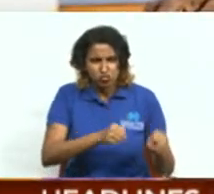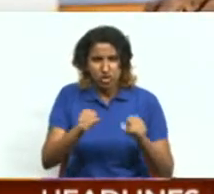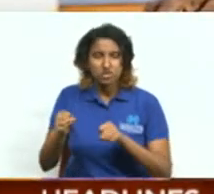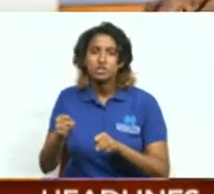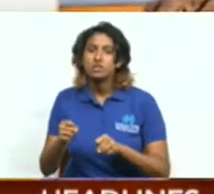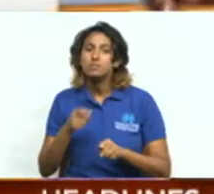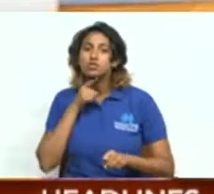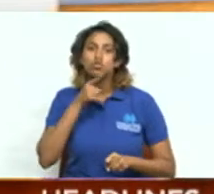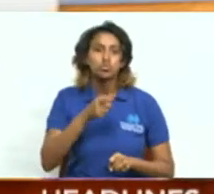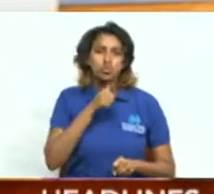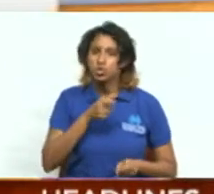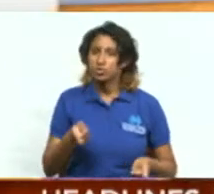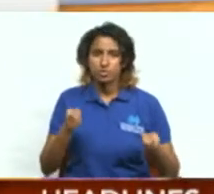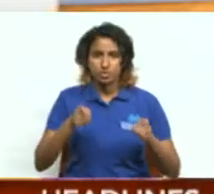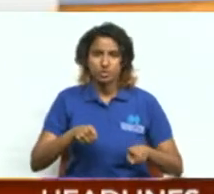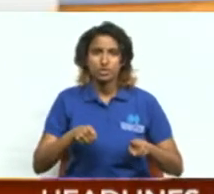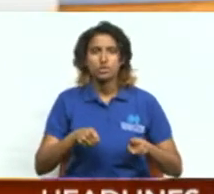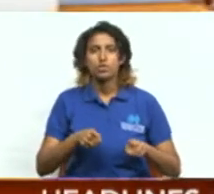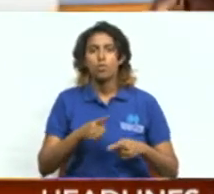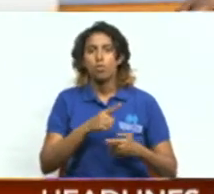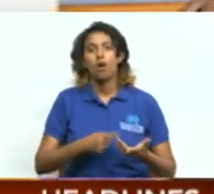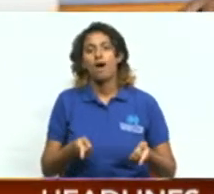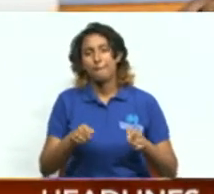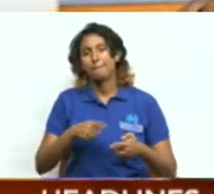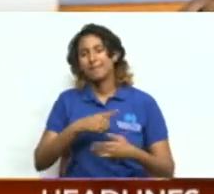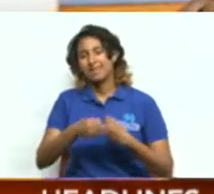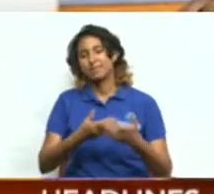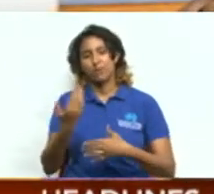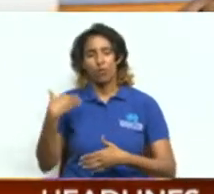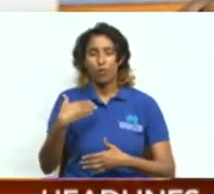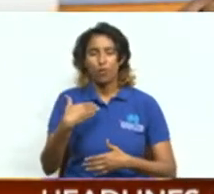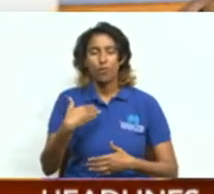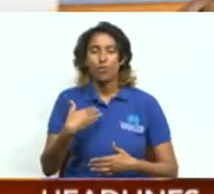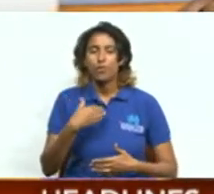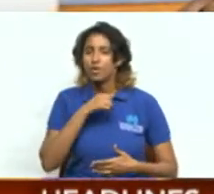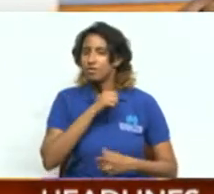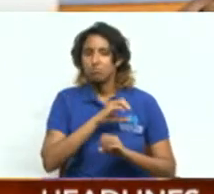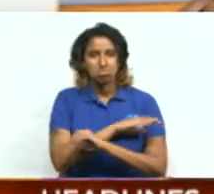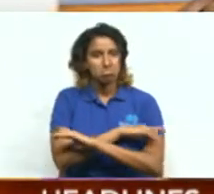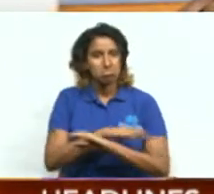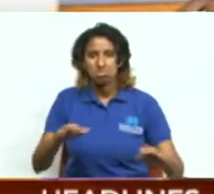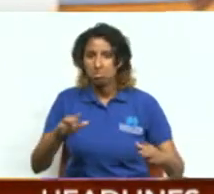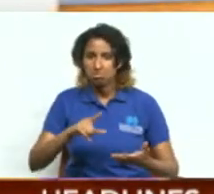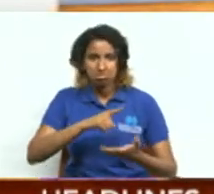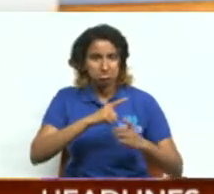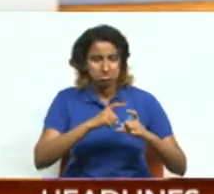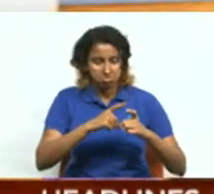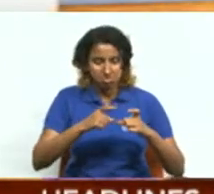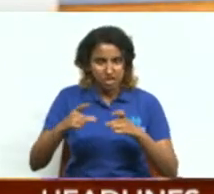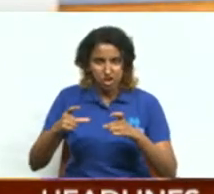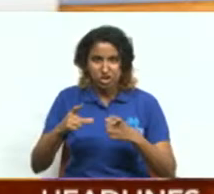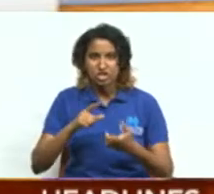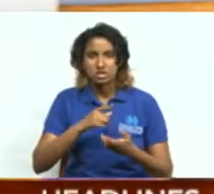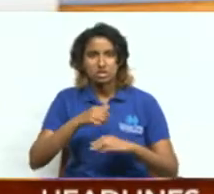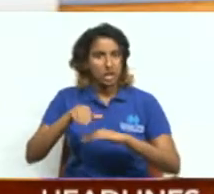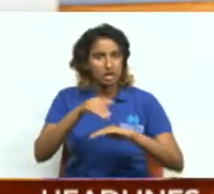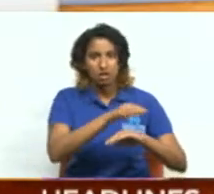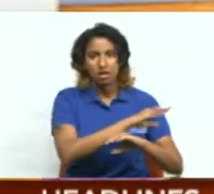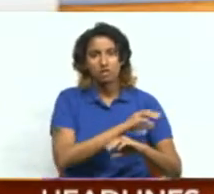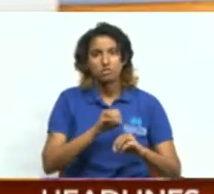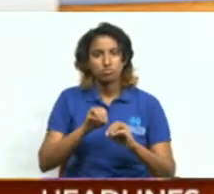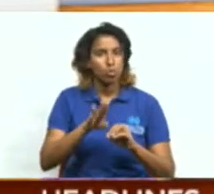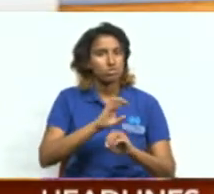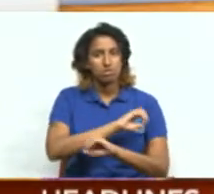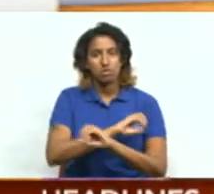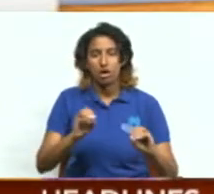last year's leaks, or there are no leaks whatsoever in this particular exam at the SEA level. I'm told that the papers or the